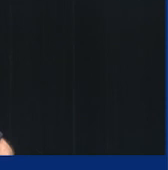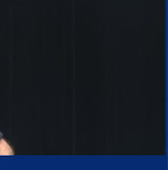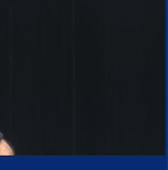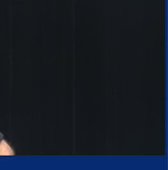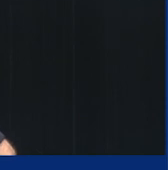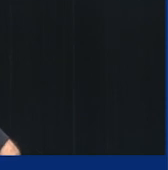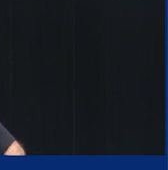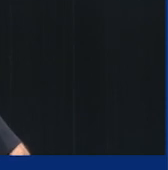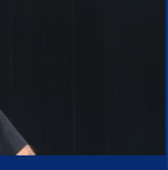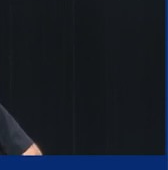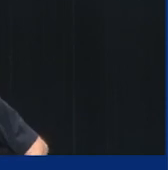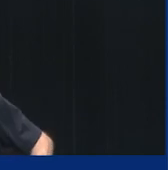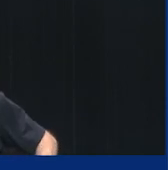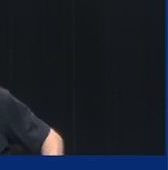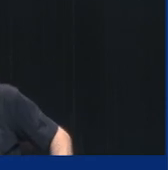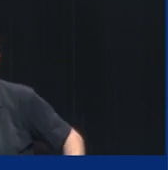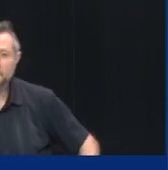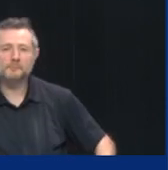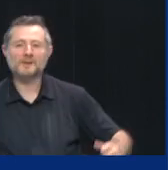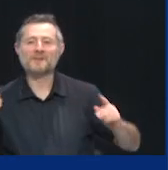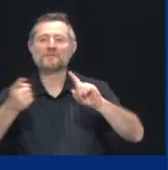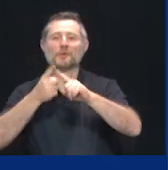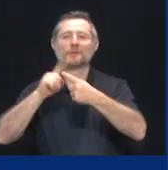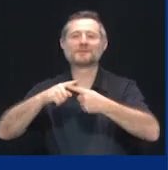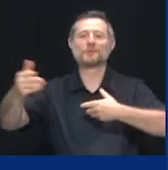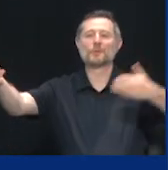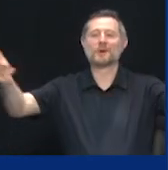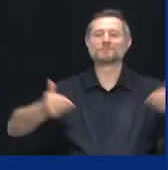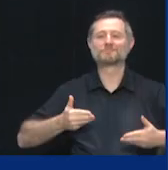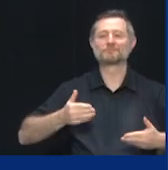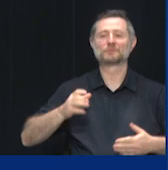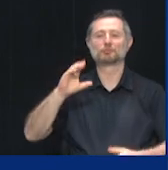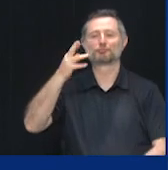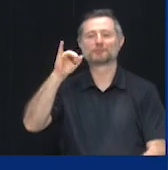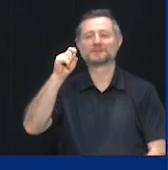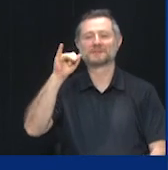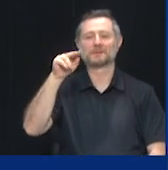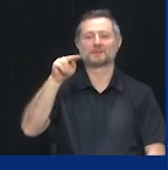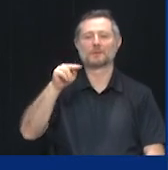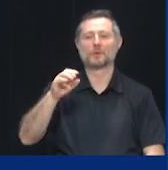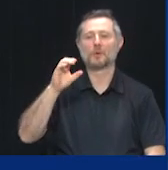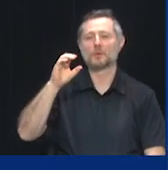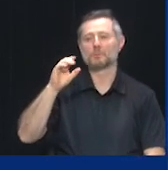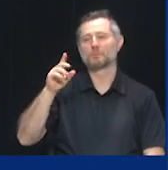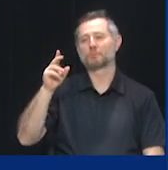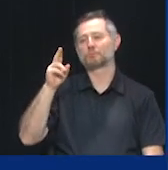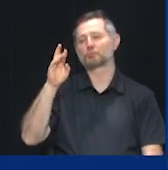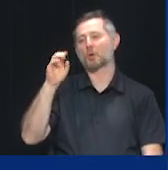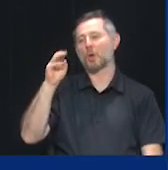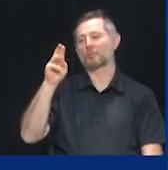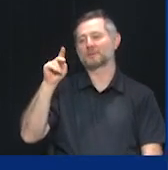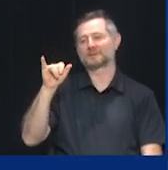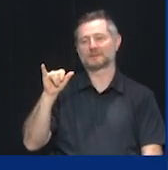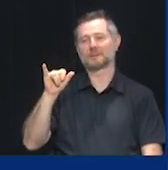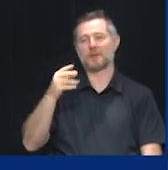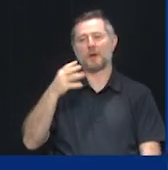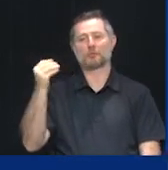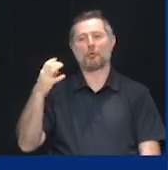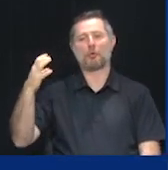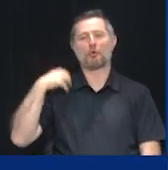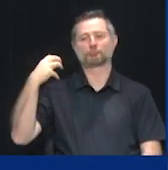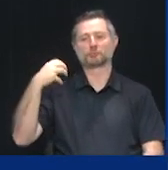Please welcome Kristen Browdy, co-chair of the National Trans Bar Association.